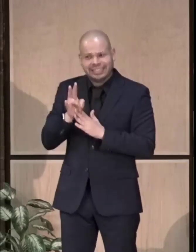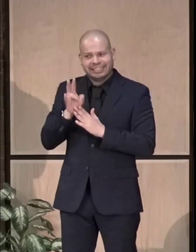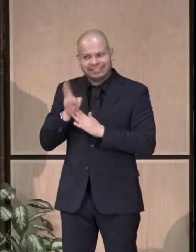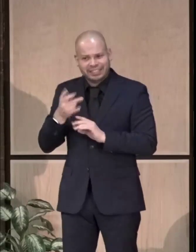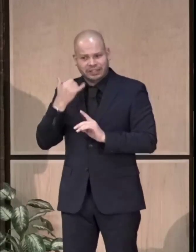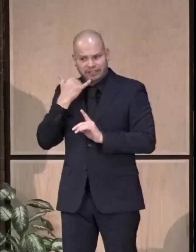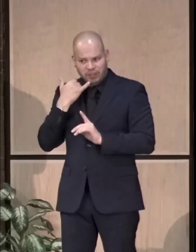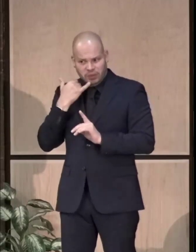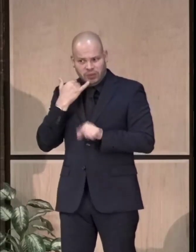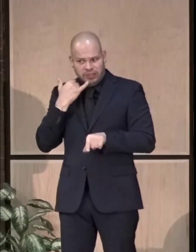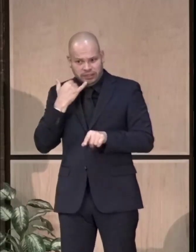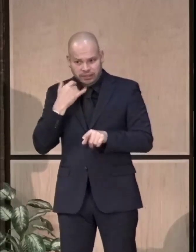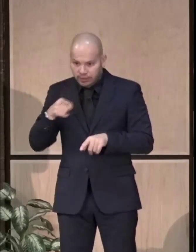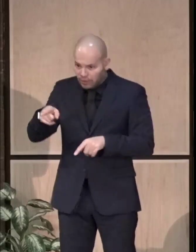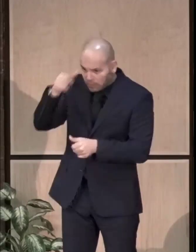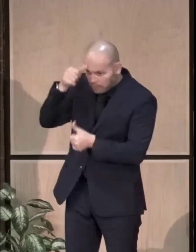was